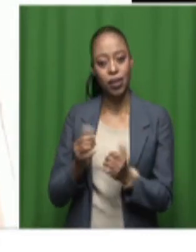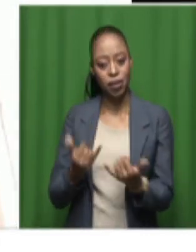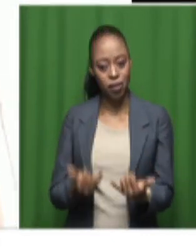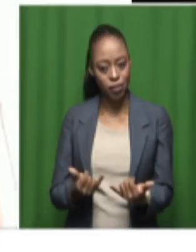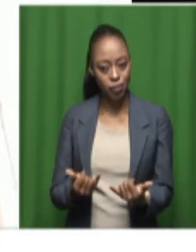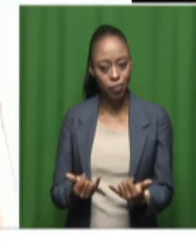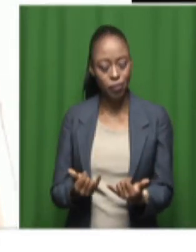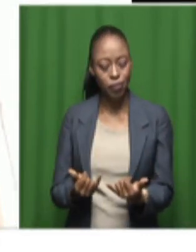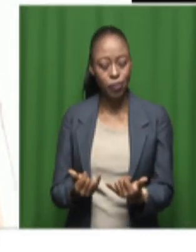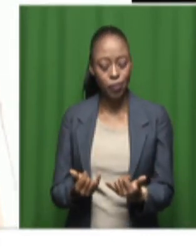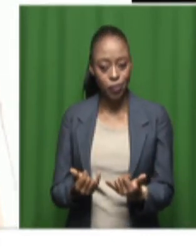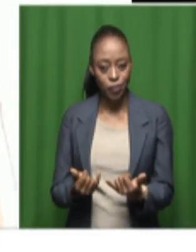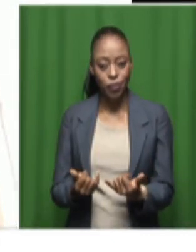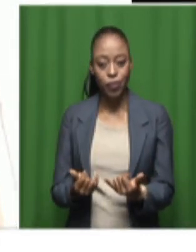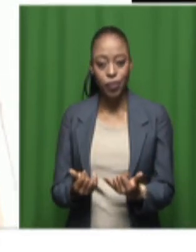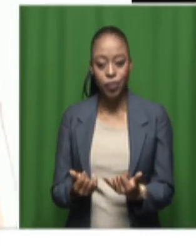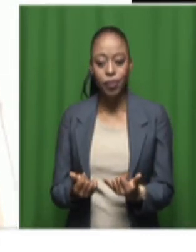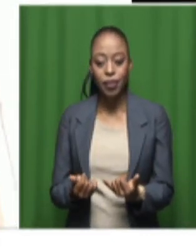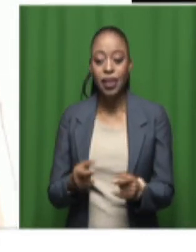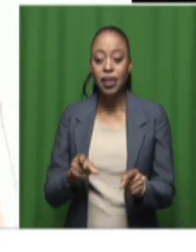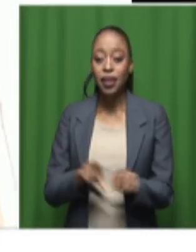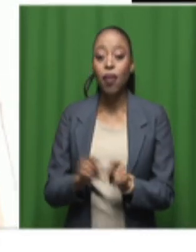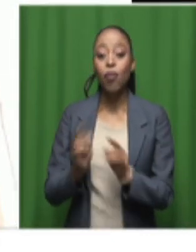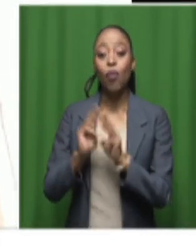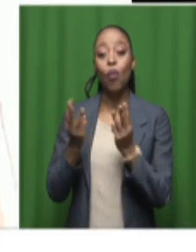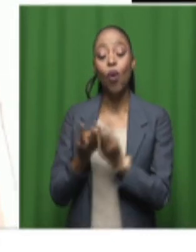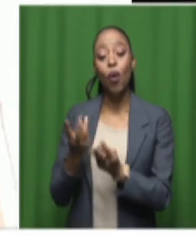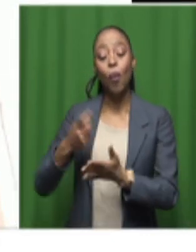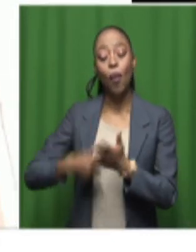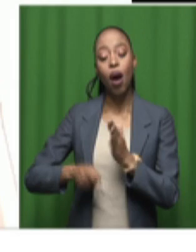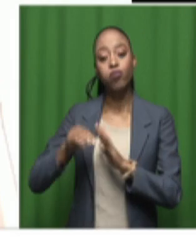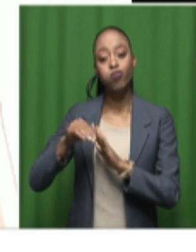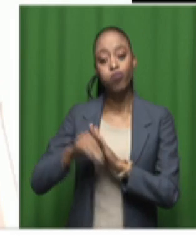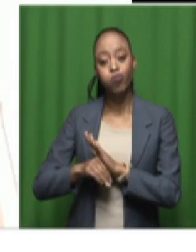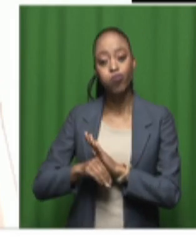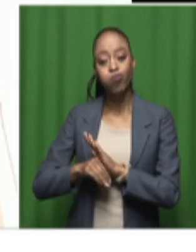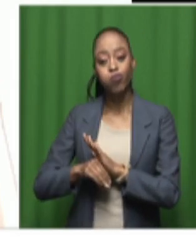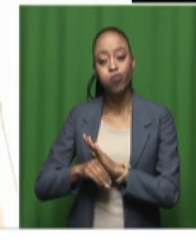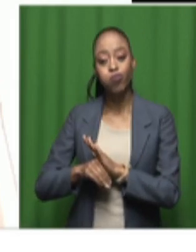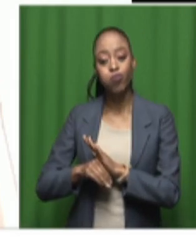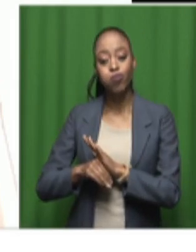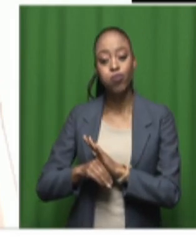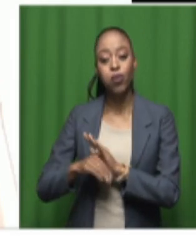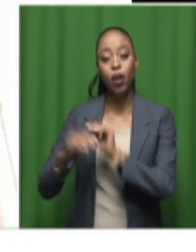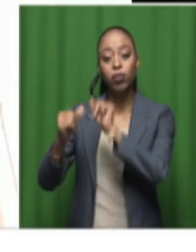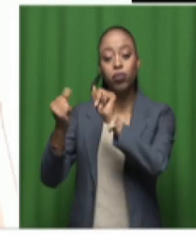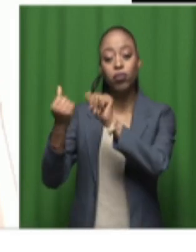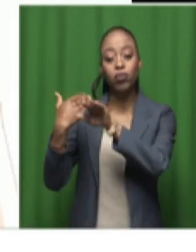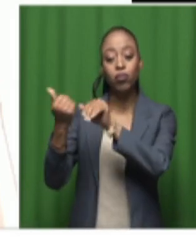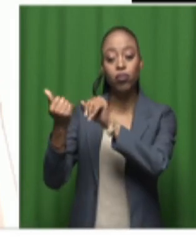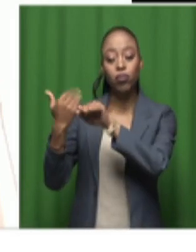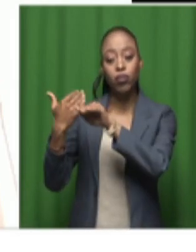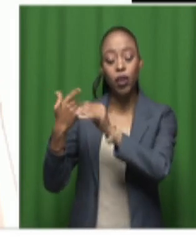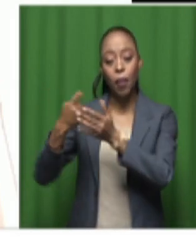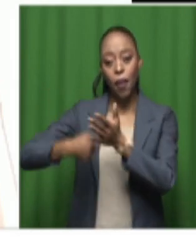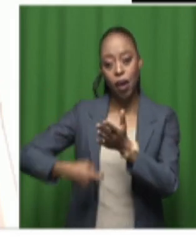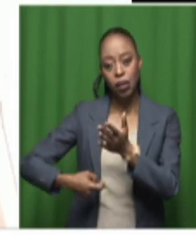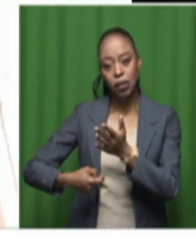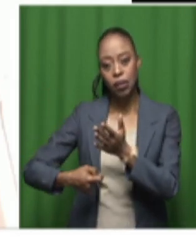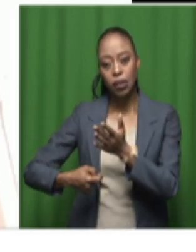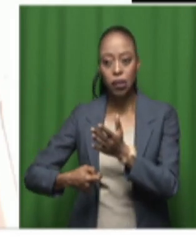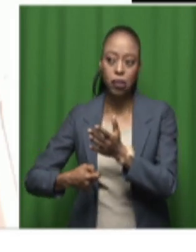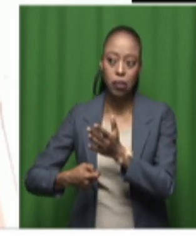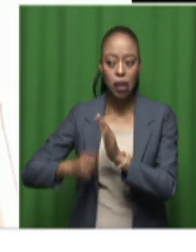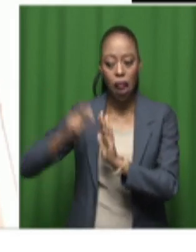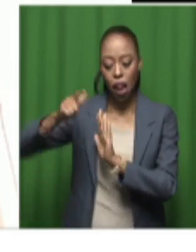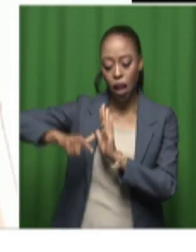And it is globally the prices are coming down. So our import prices are